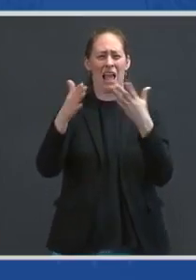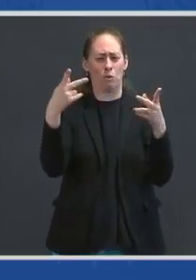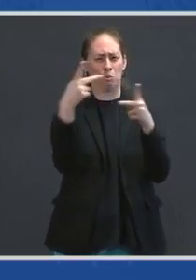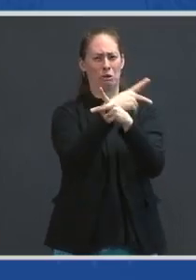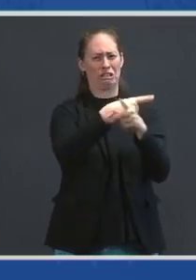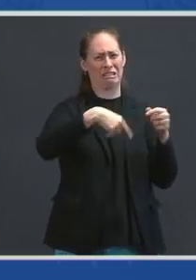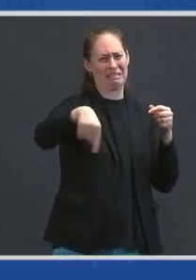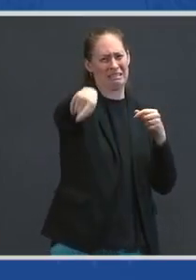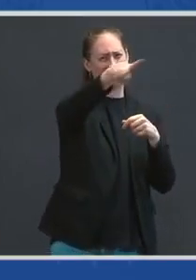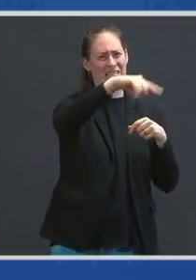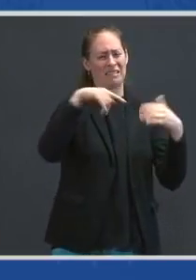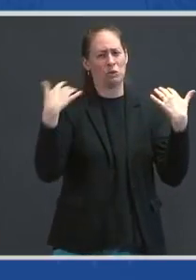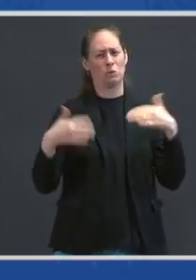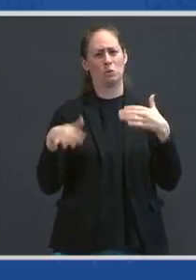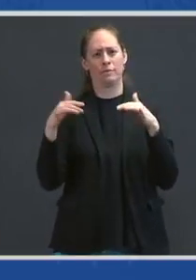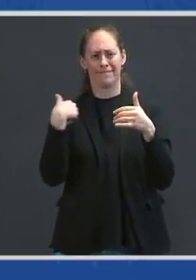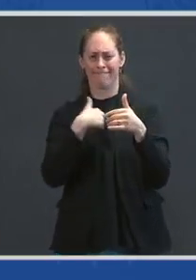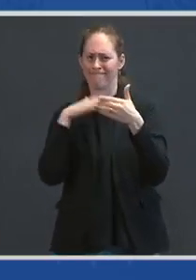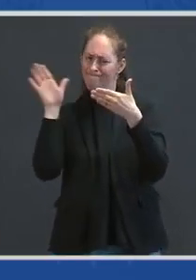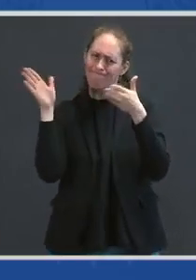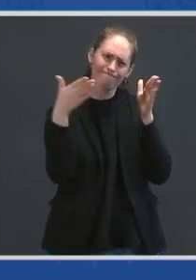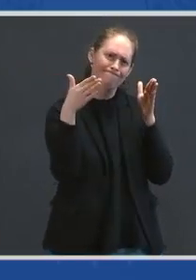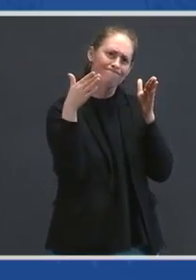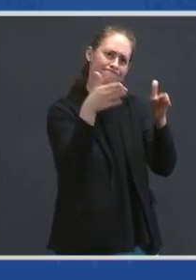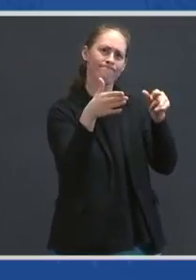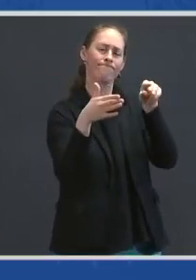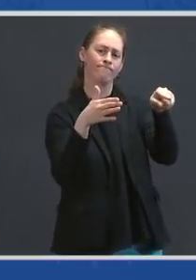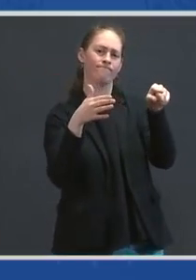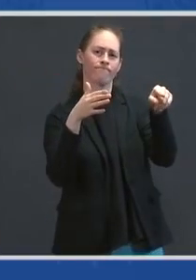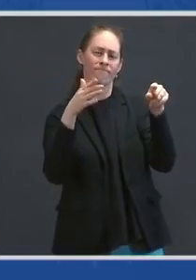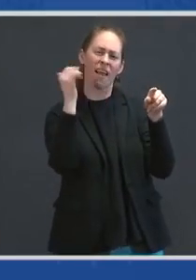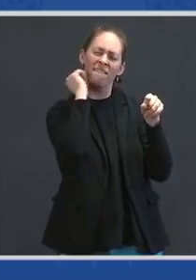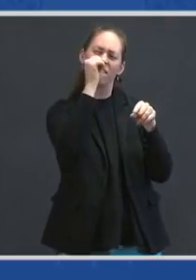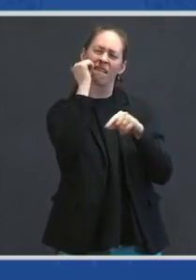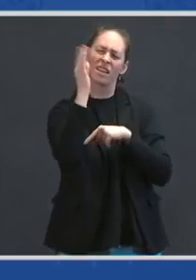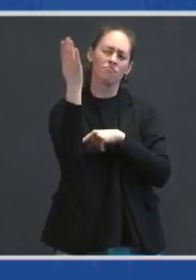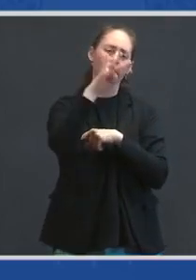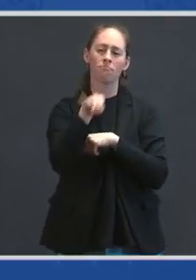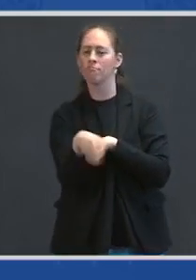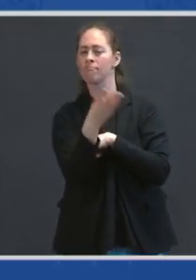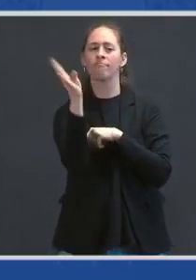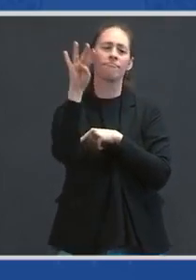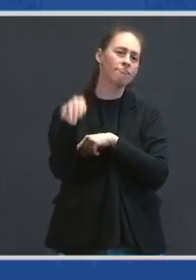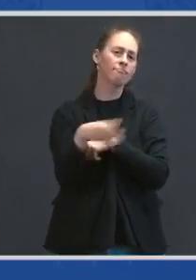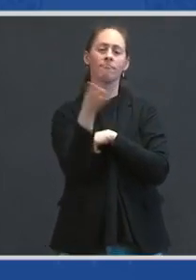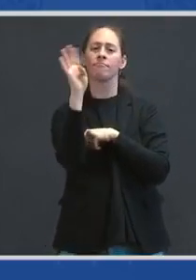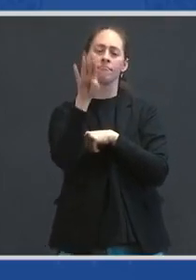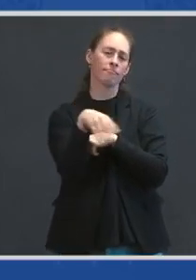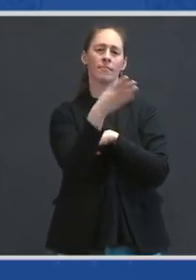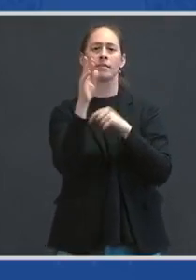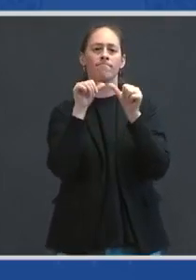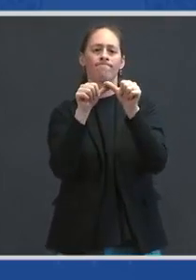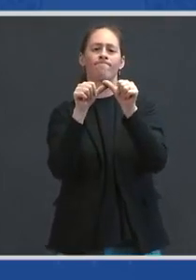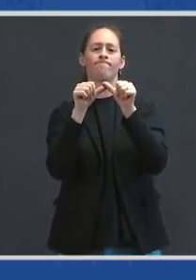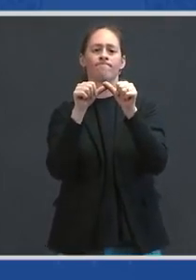round-the-clock efforts, in 5 weeks, America's administered the most shots of any country in the world,